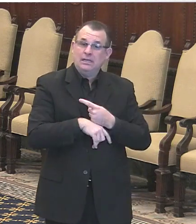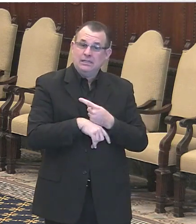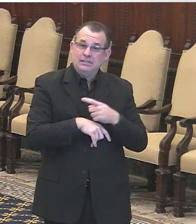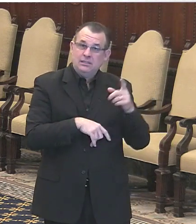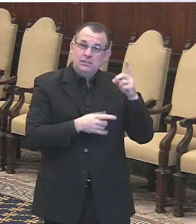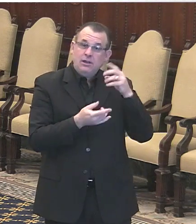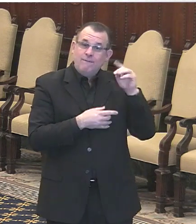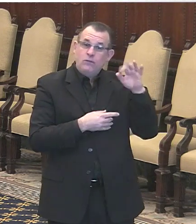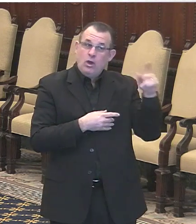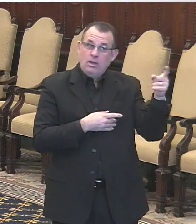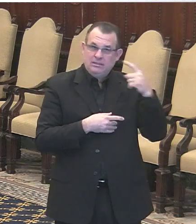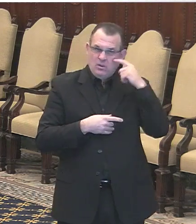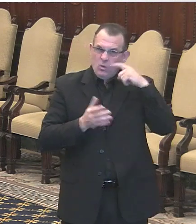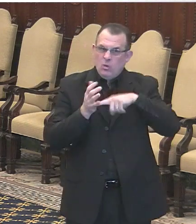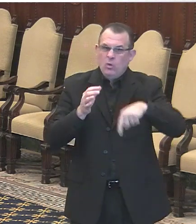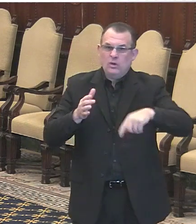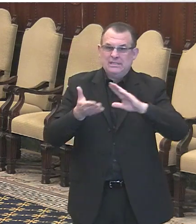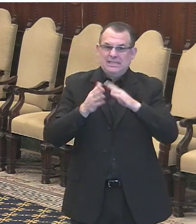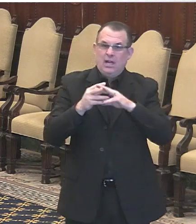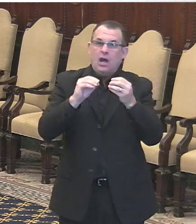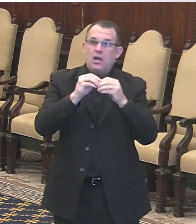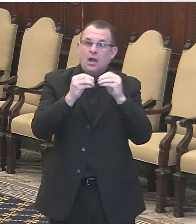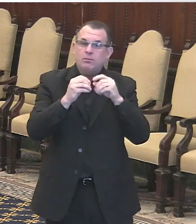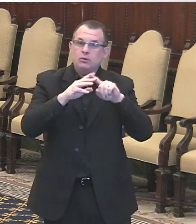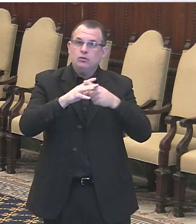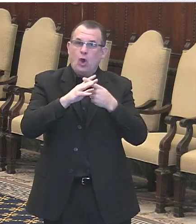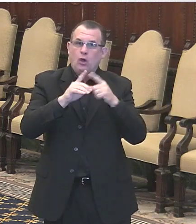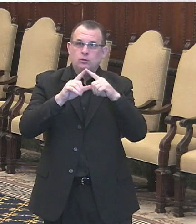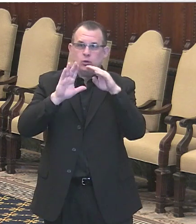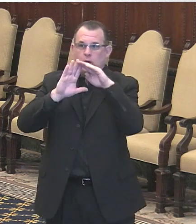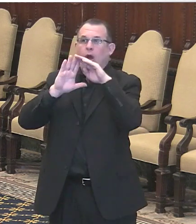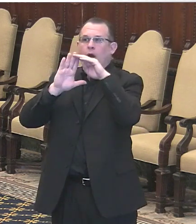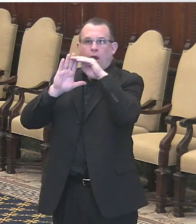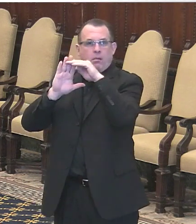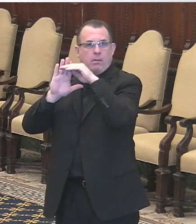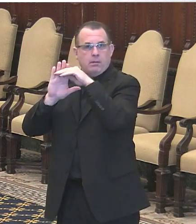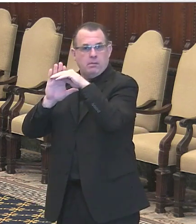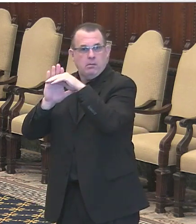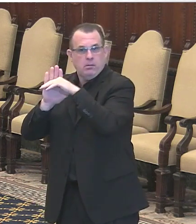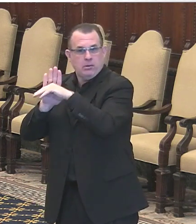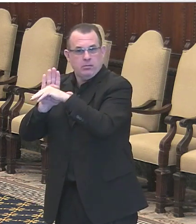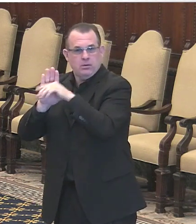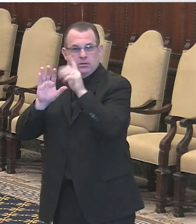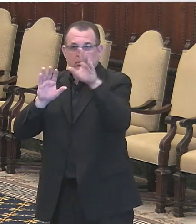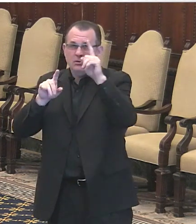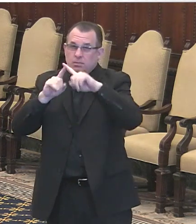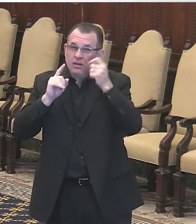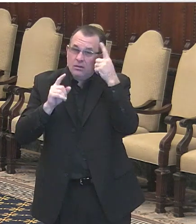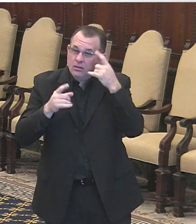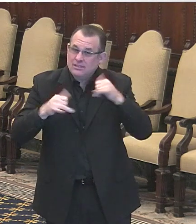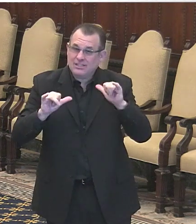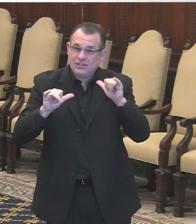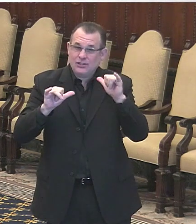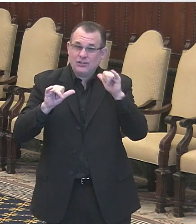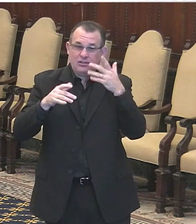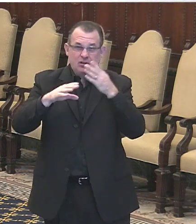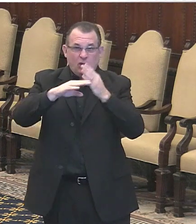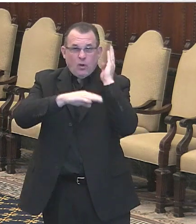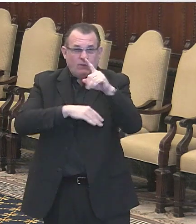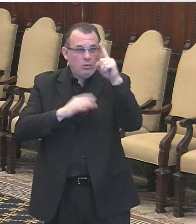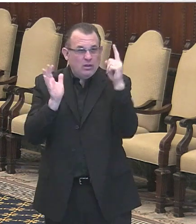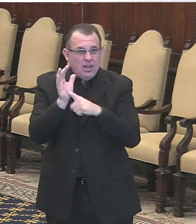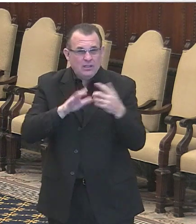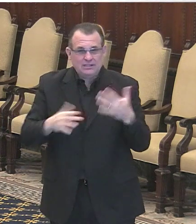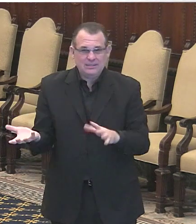on the downslope of the pandemic. But crossing the threshold of 1,000 deaths is a stark reminder of the need to stay vigilant